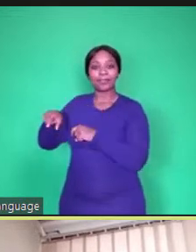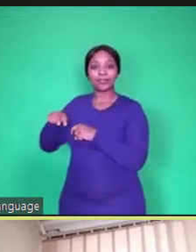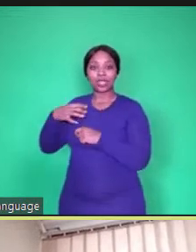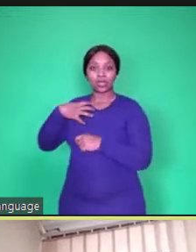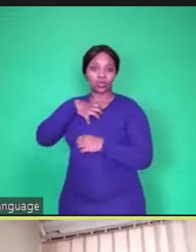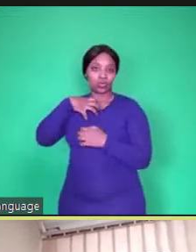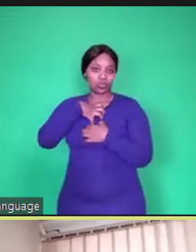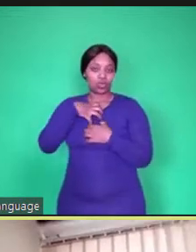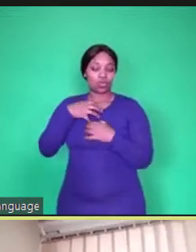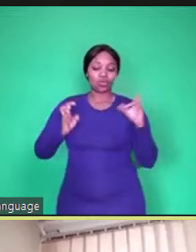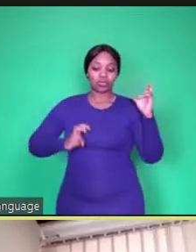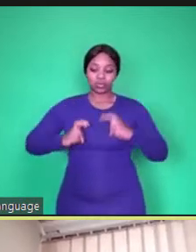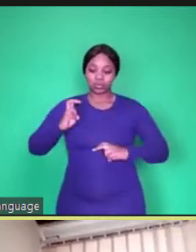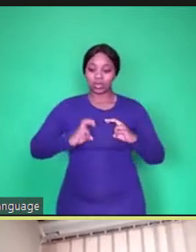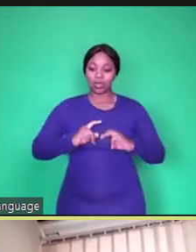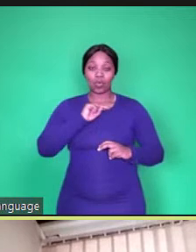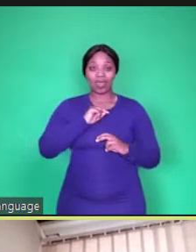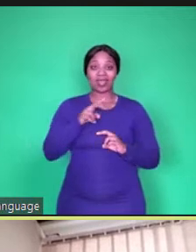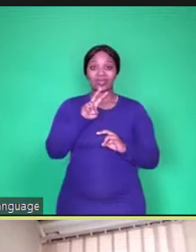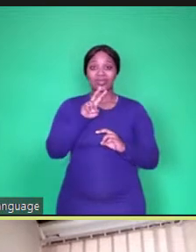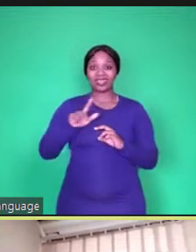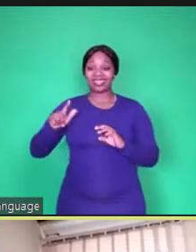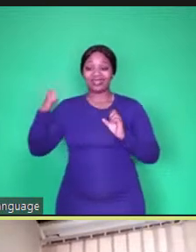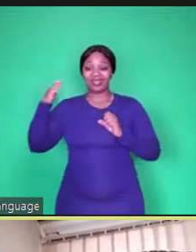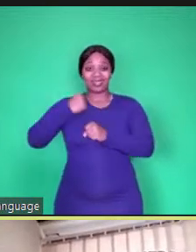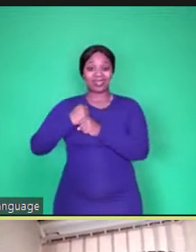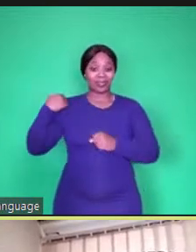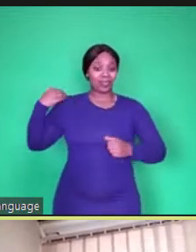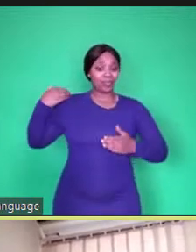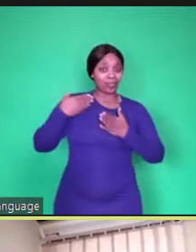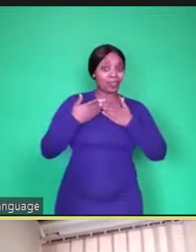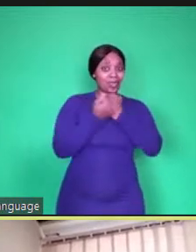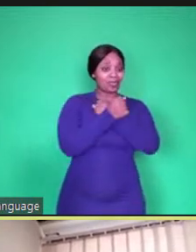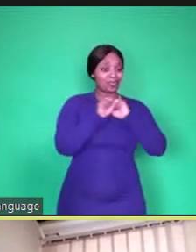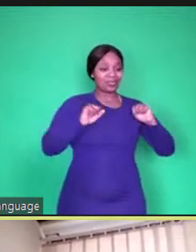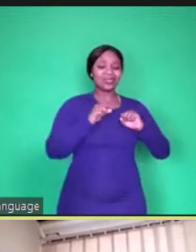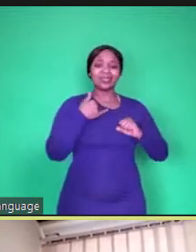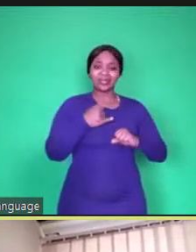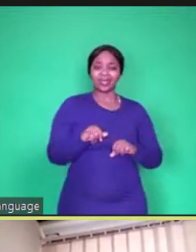27 of democracy, we still have that particular problem. Next slide, please.